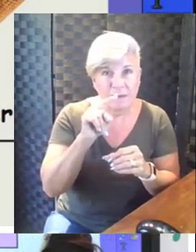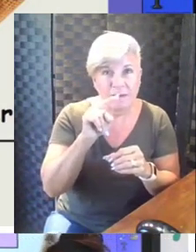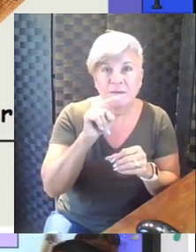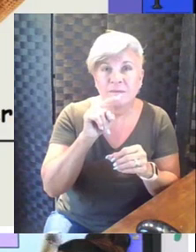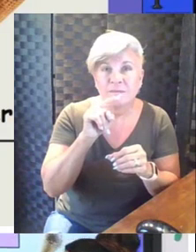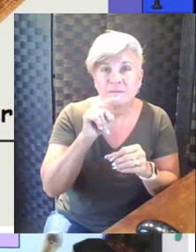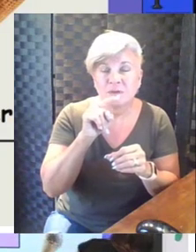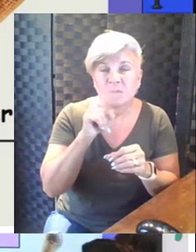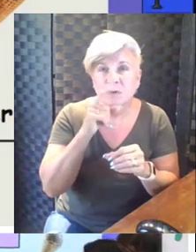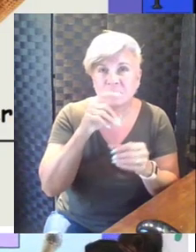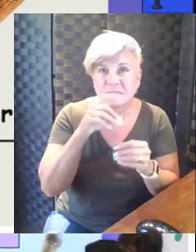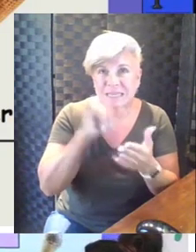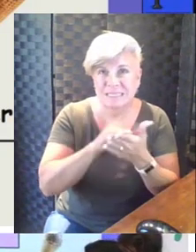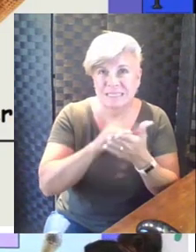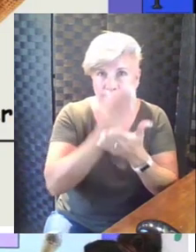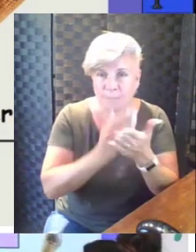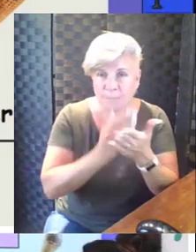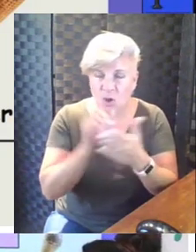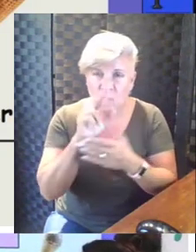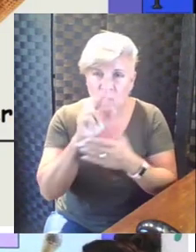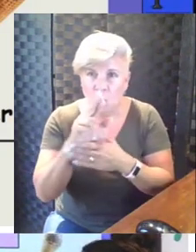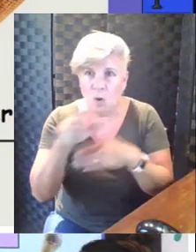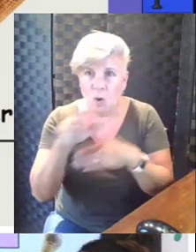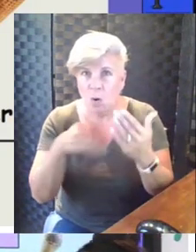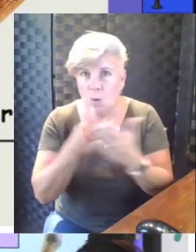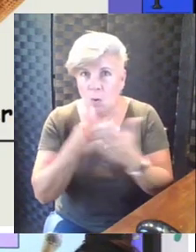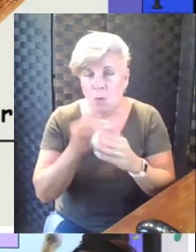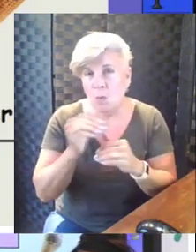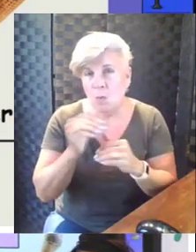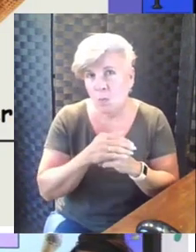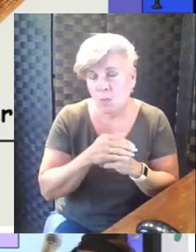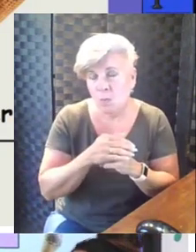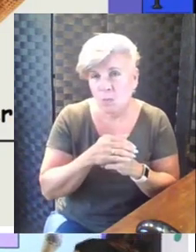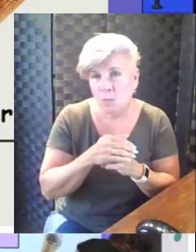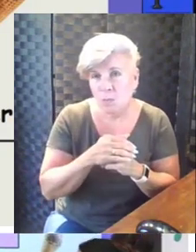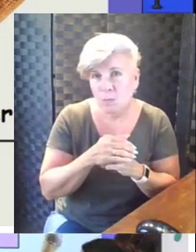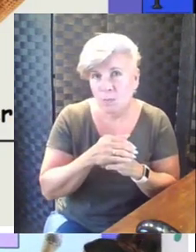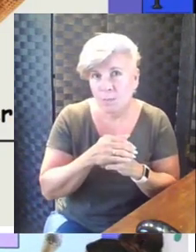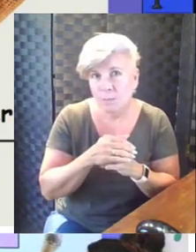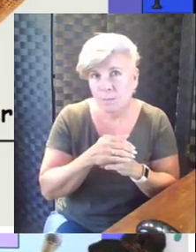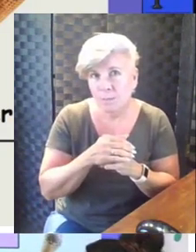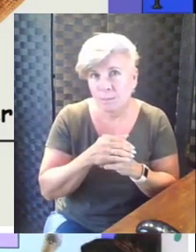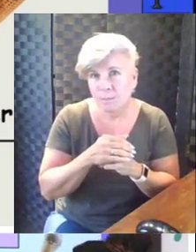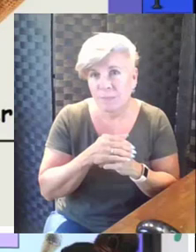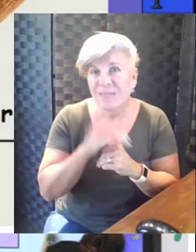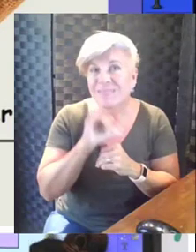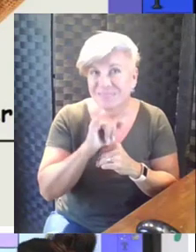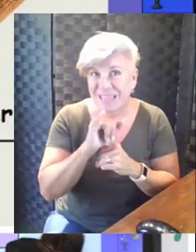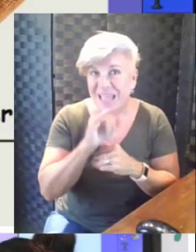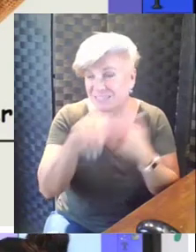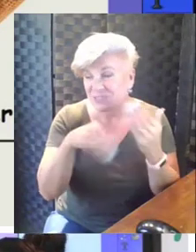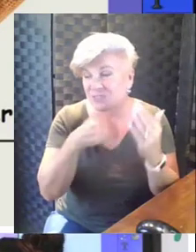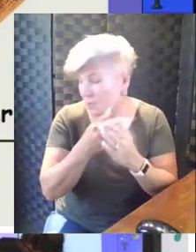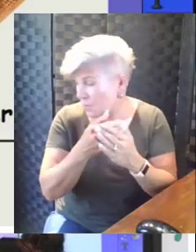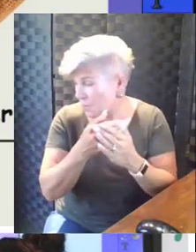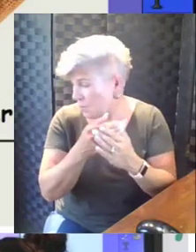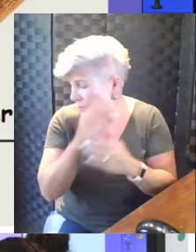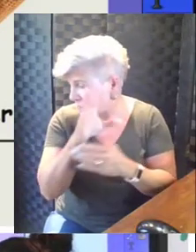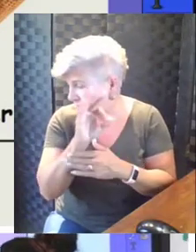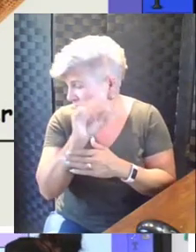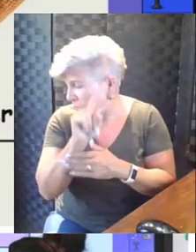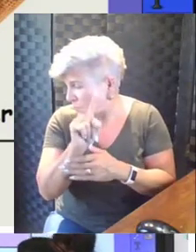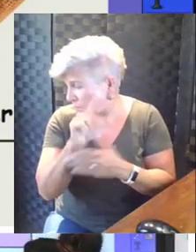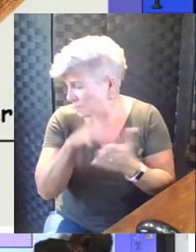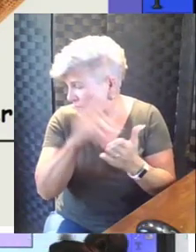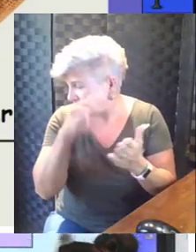part? Or is that the 91 students who voted, is that the whole? That's the whole